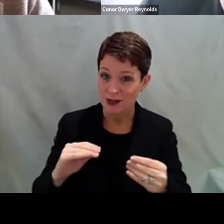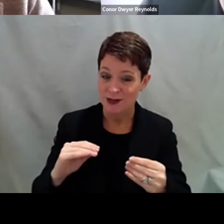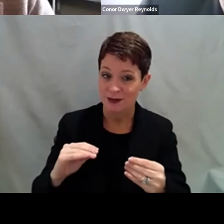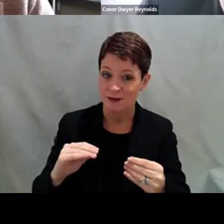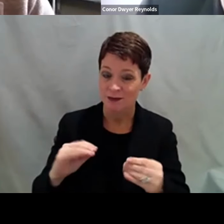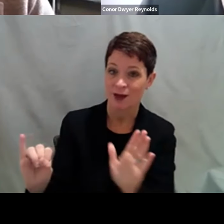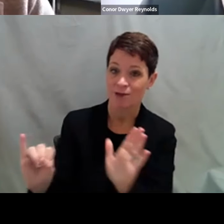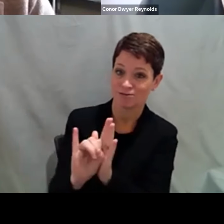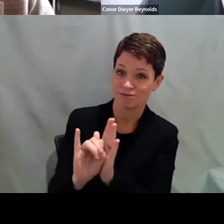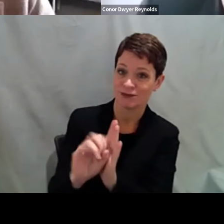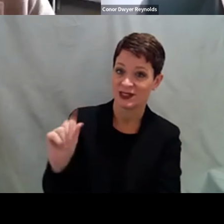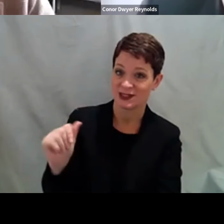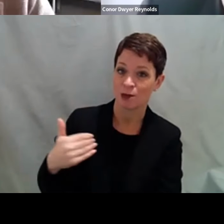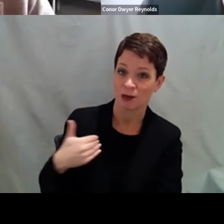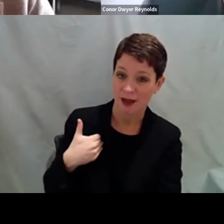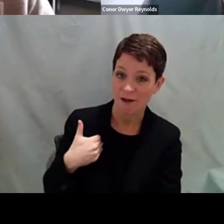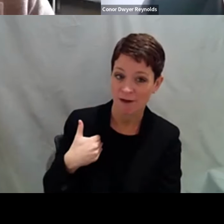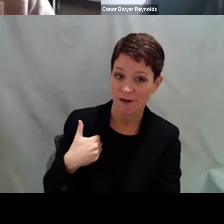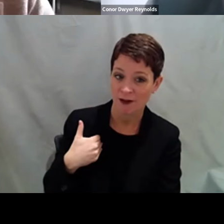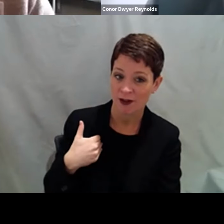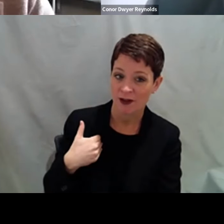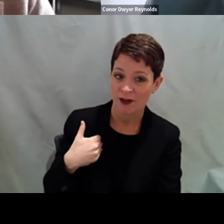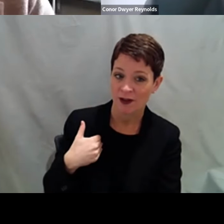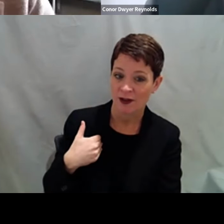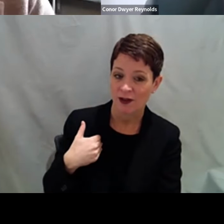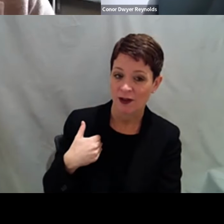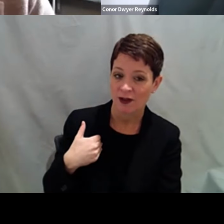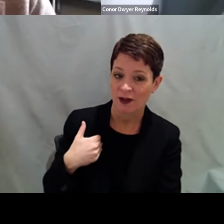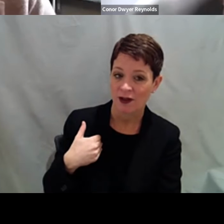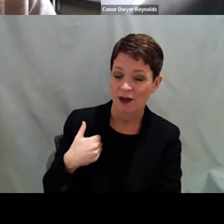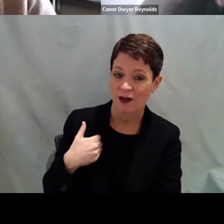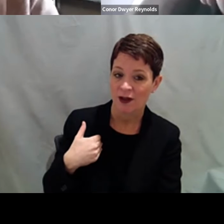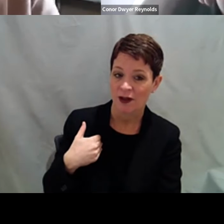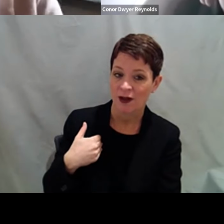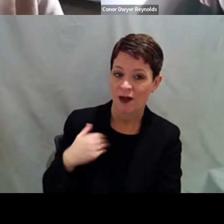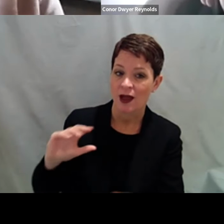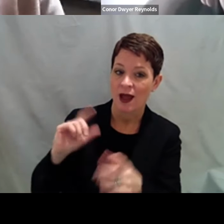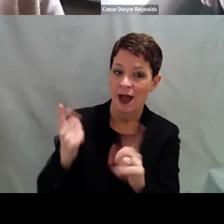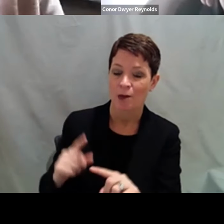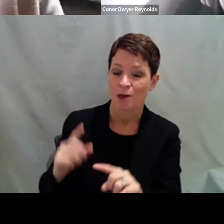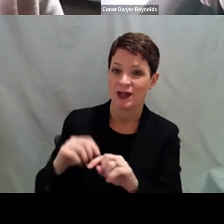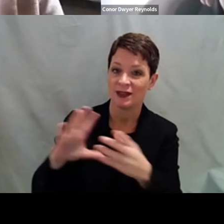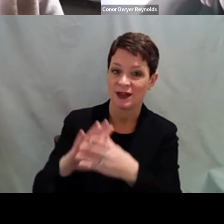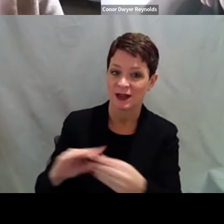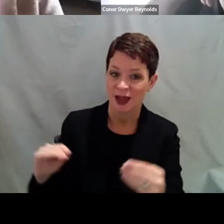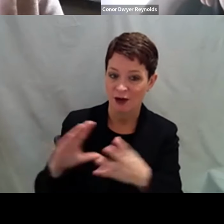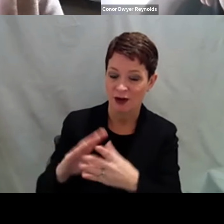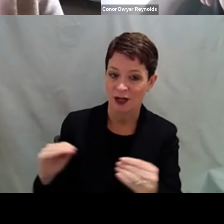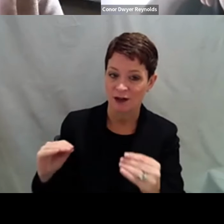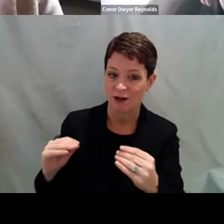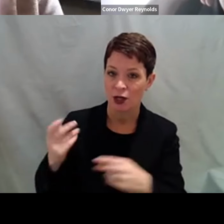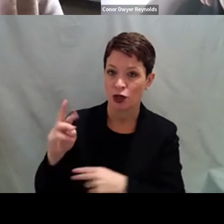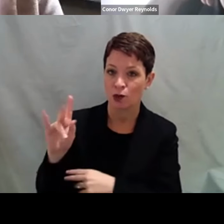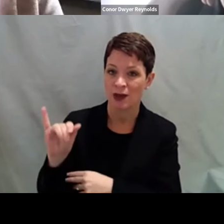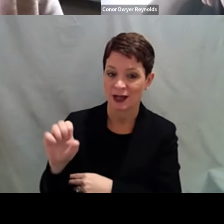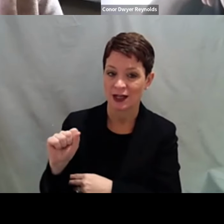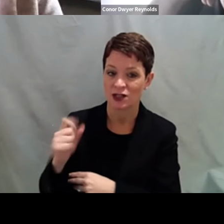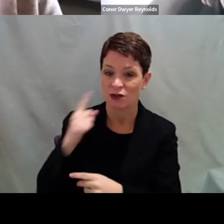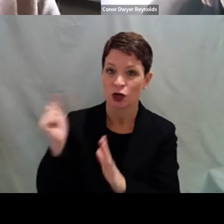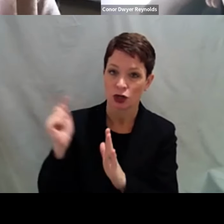as disabled or coming into disability exist in the narratives humanities component of critical